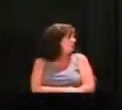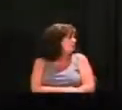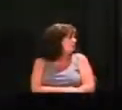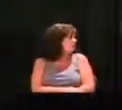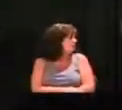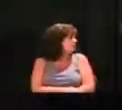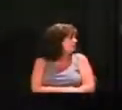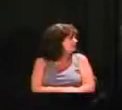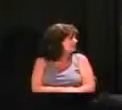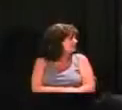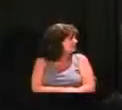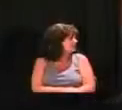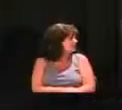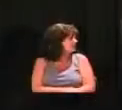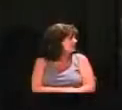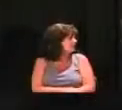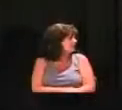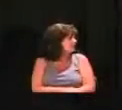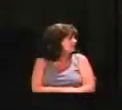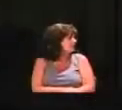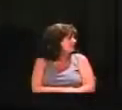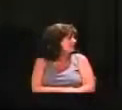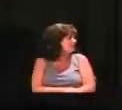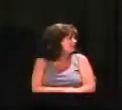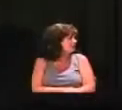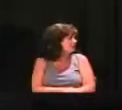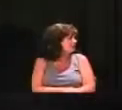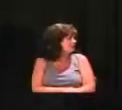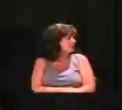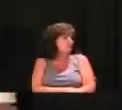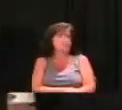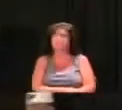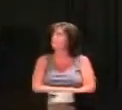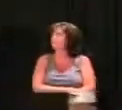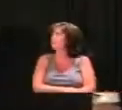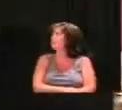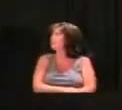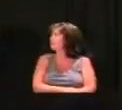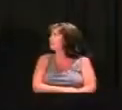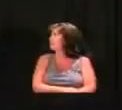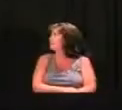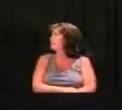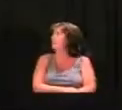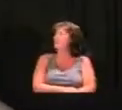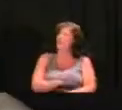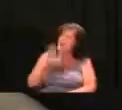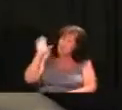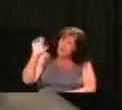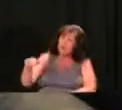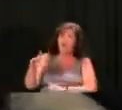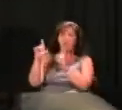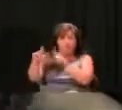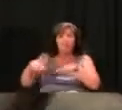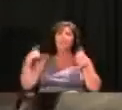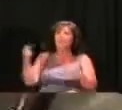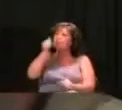Just can't do this anymore, Kathy. I'm so tired. Oh, come on, sweetie. You've been doing